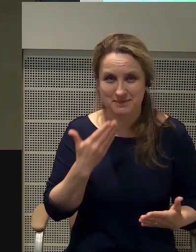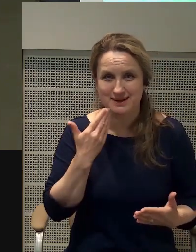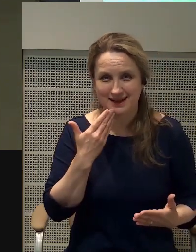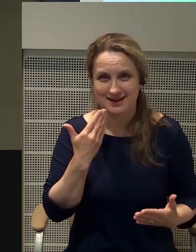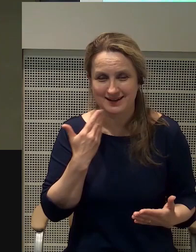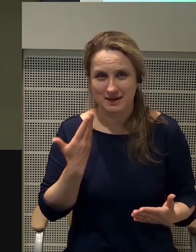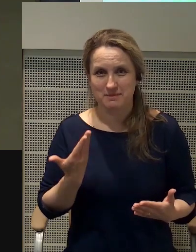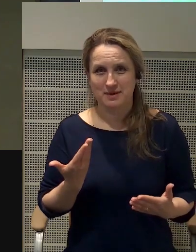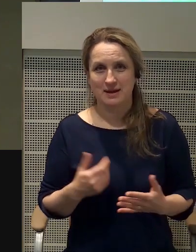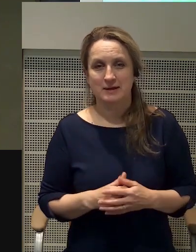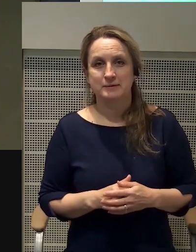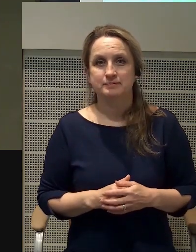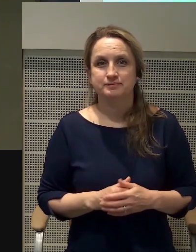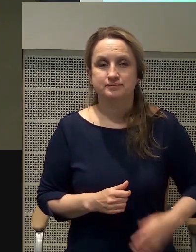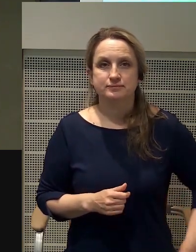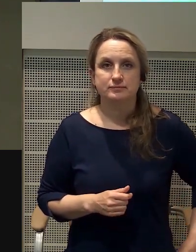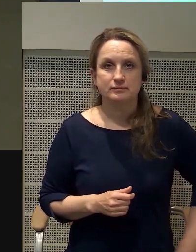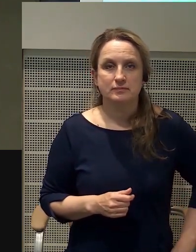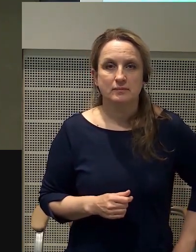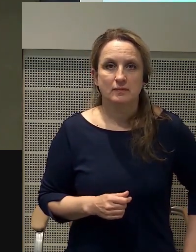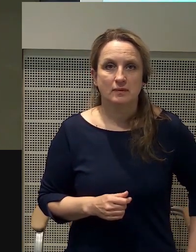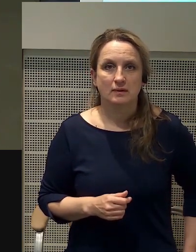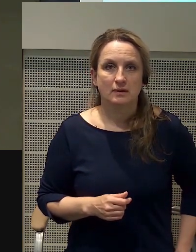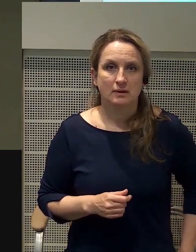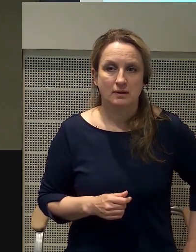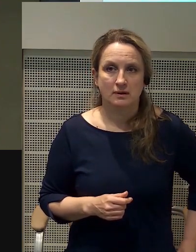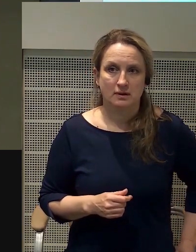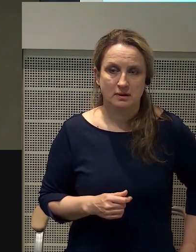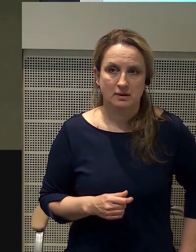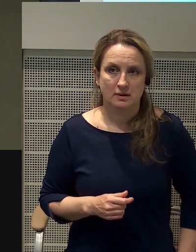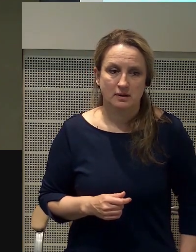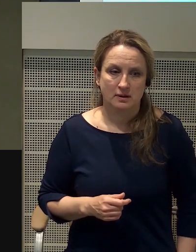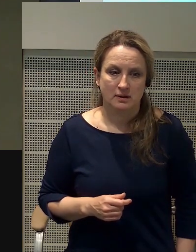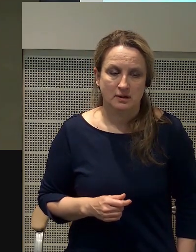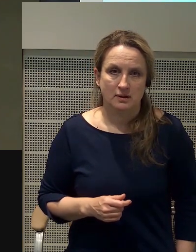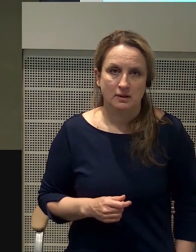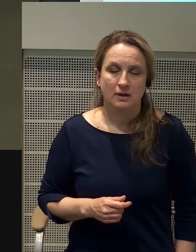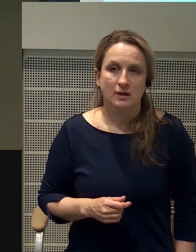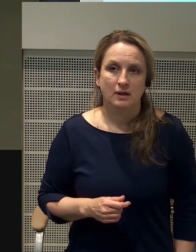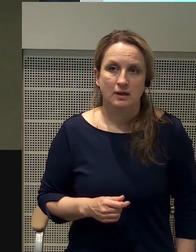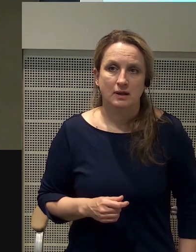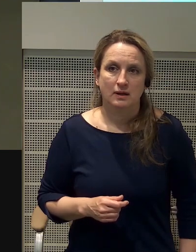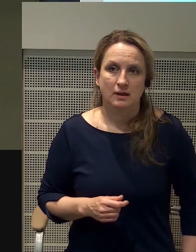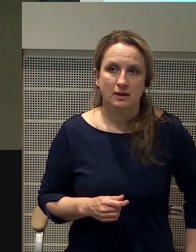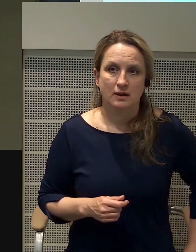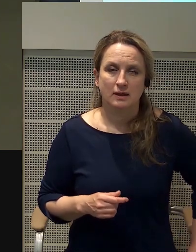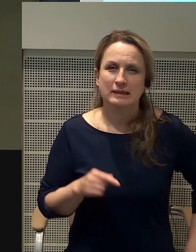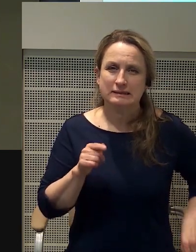And if you have a clear increase in quality of life, I think that should be one of the most important reasons to pay for a